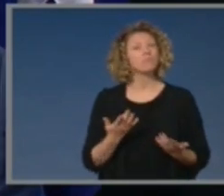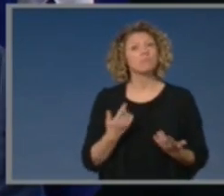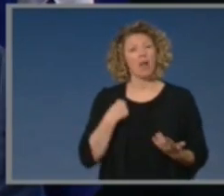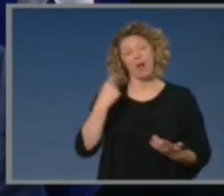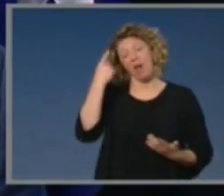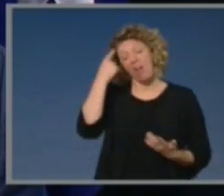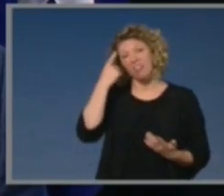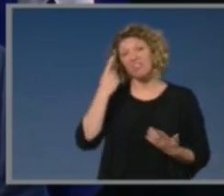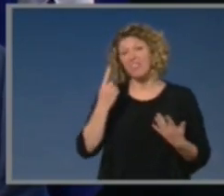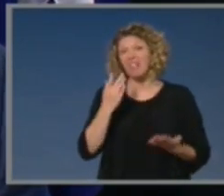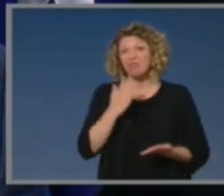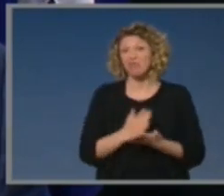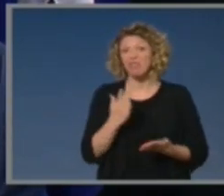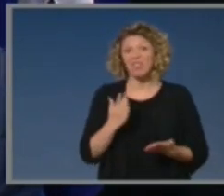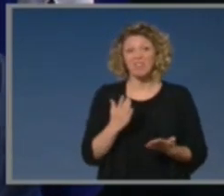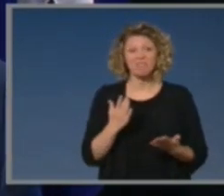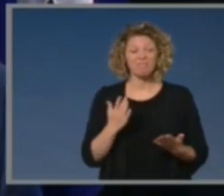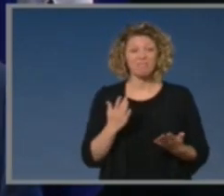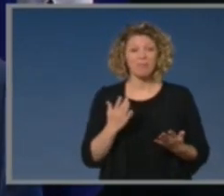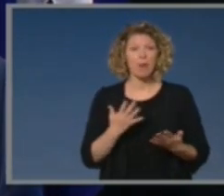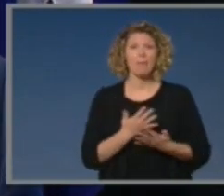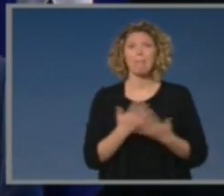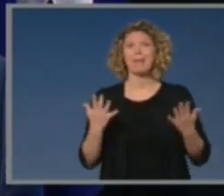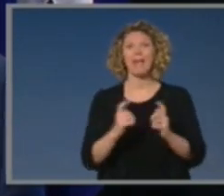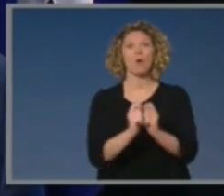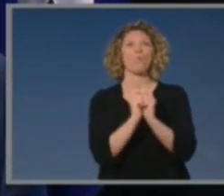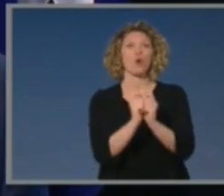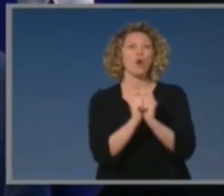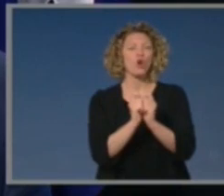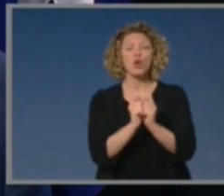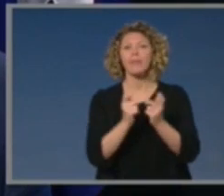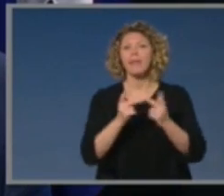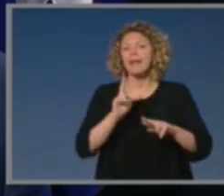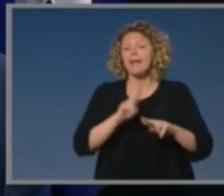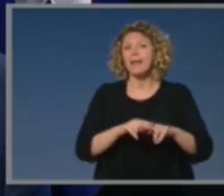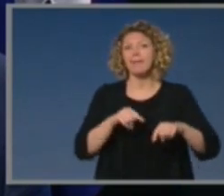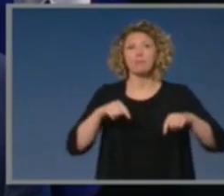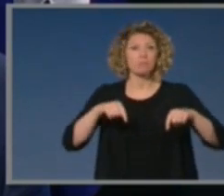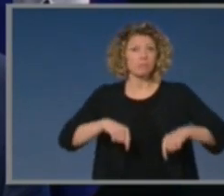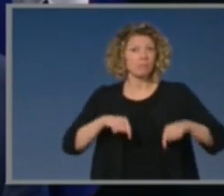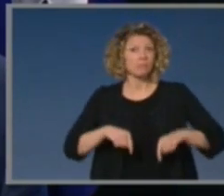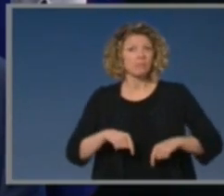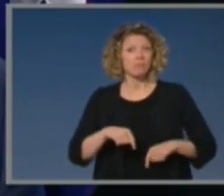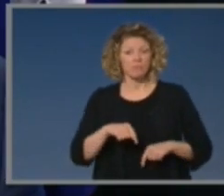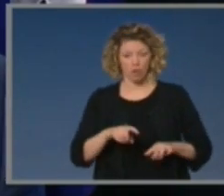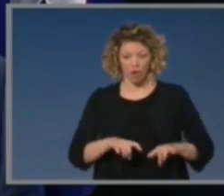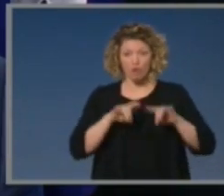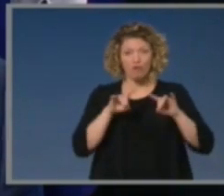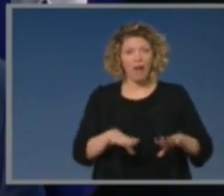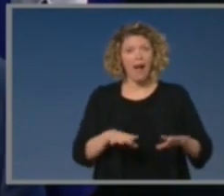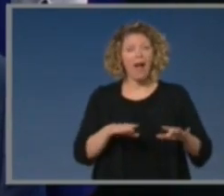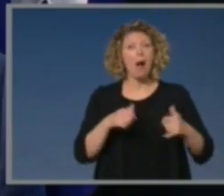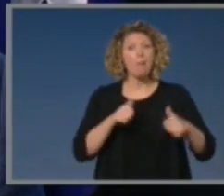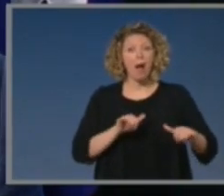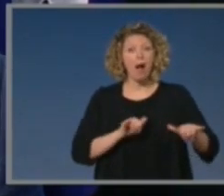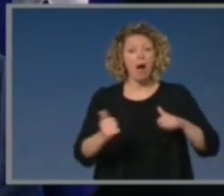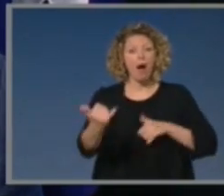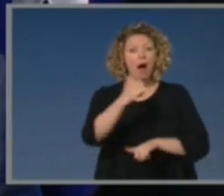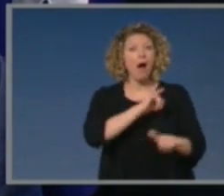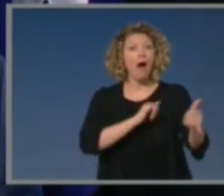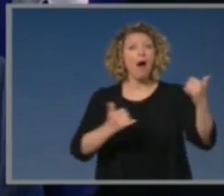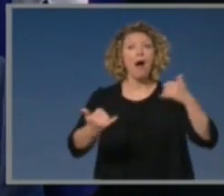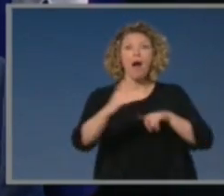doubt, a big benefit once we're back in that situation where people, hopefully by the end